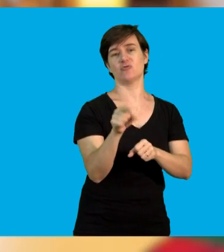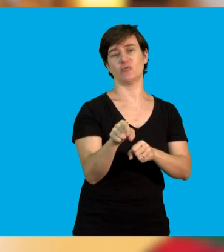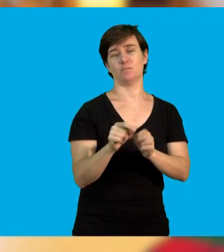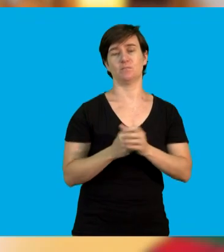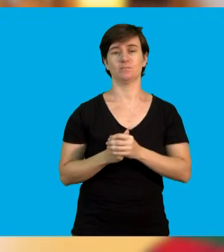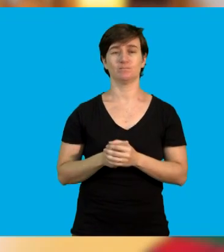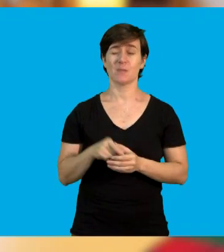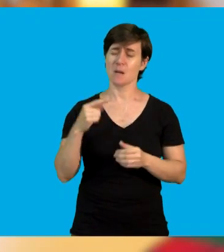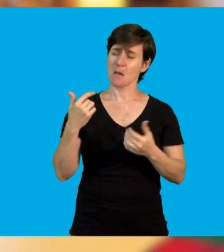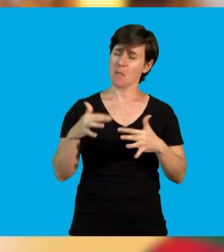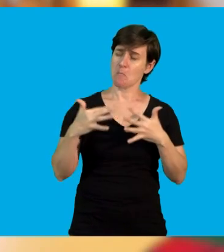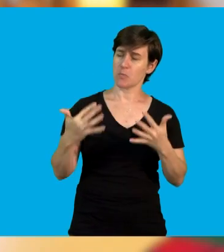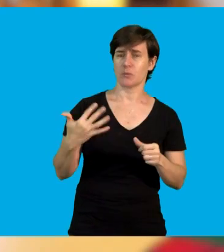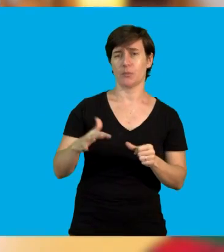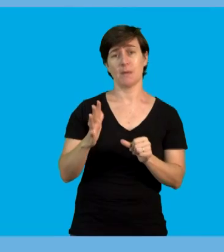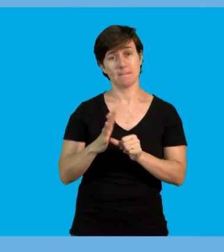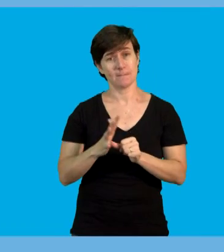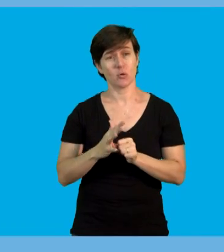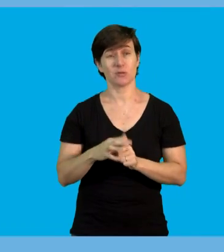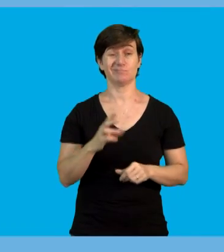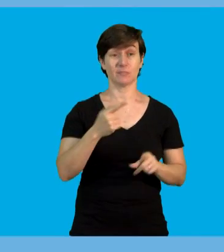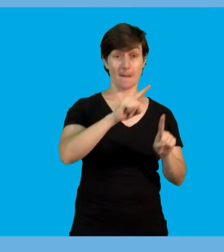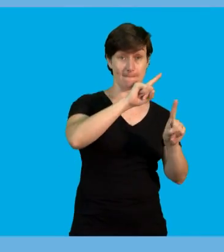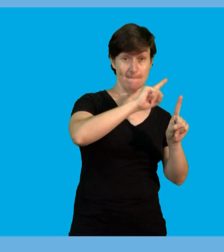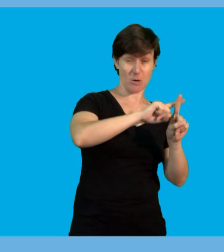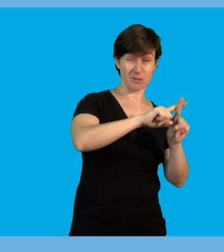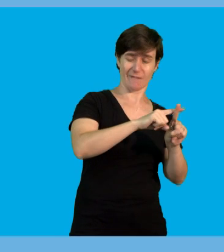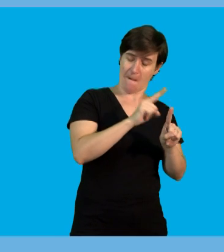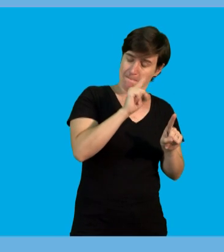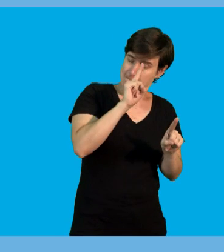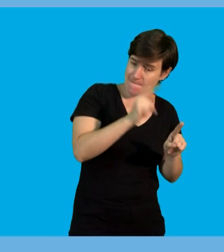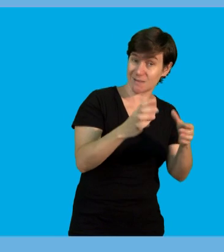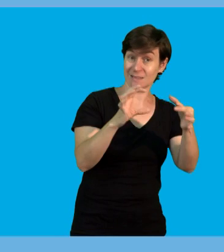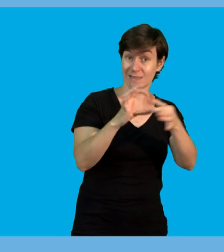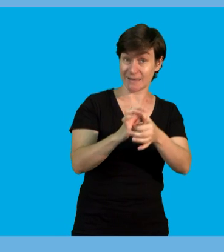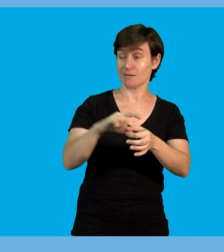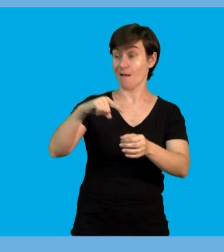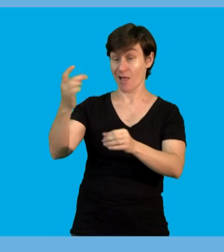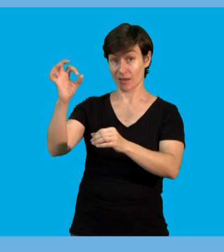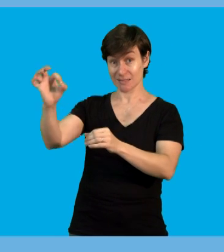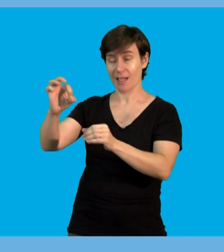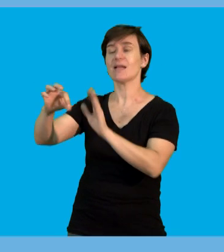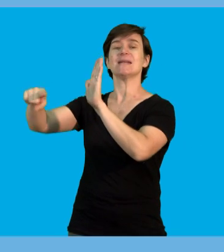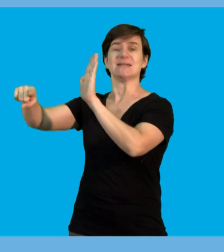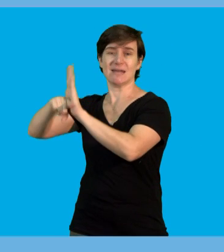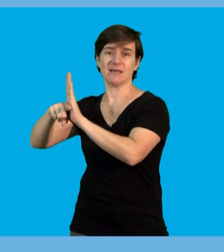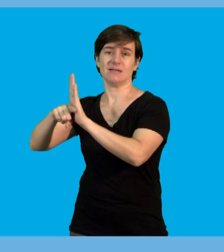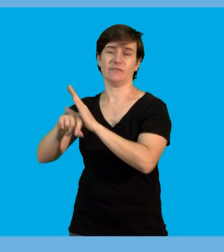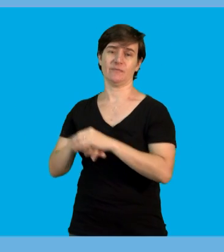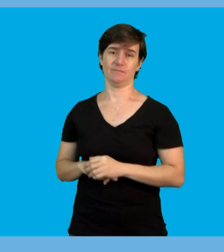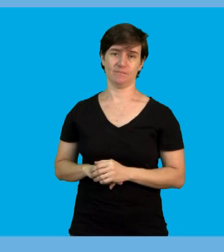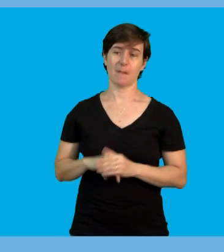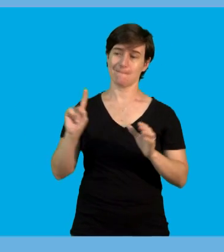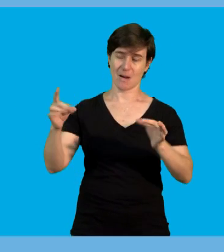that battery. However, the most important thing to remember is that a positive pole must be connected to a negative pole of a